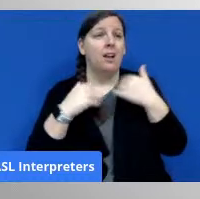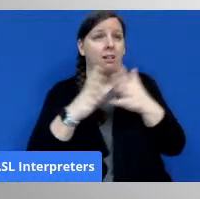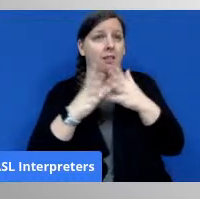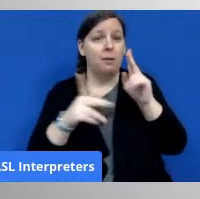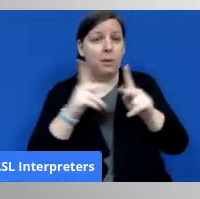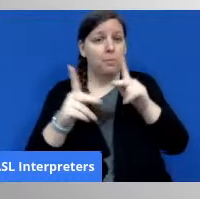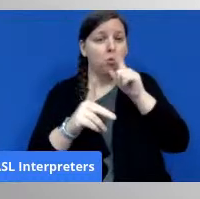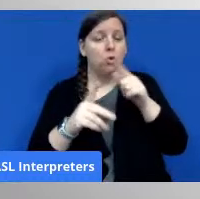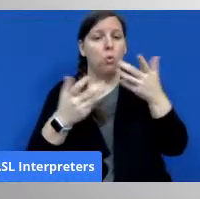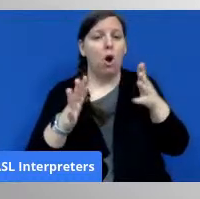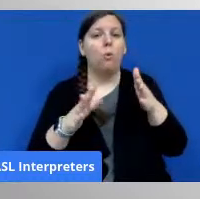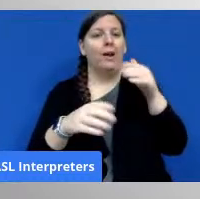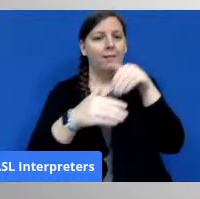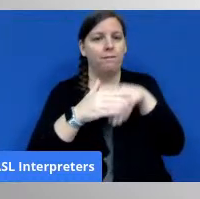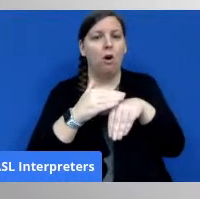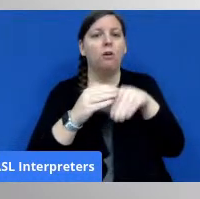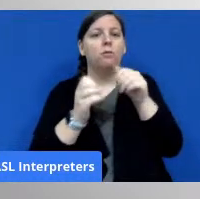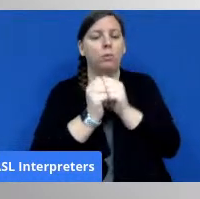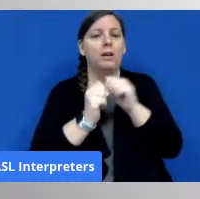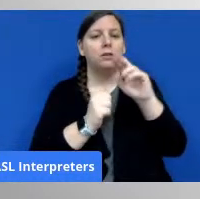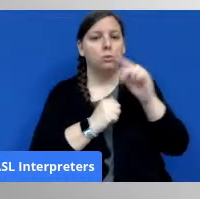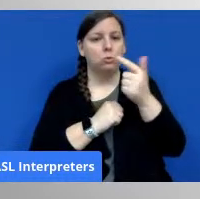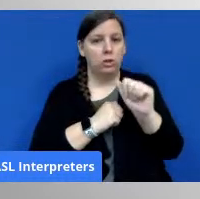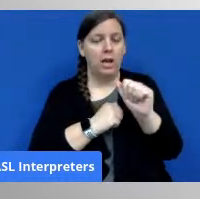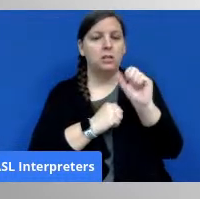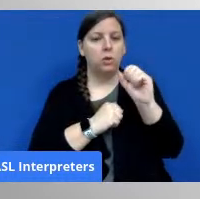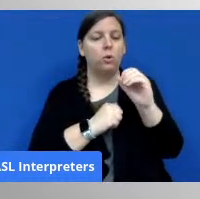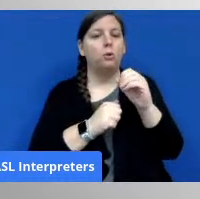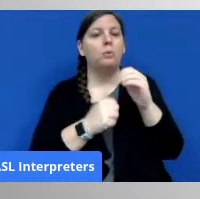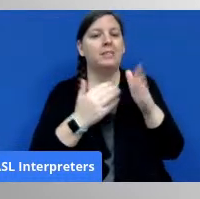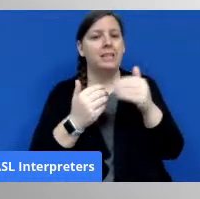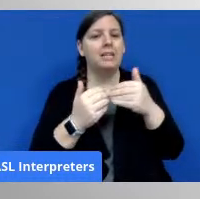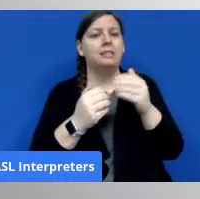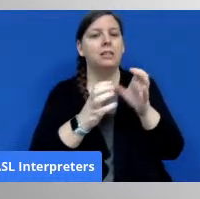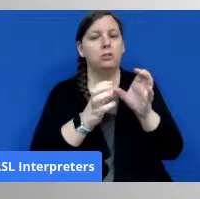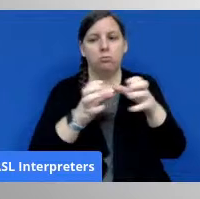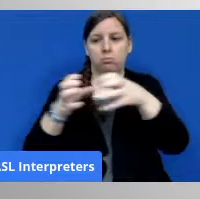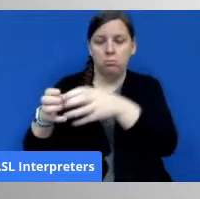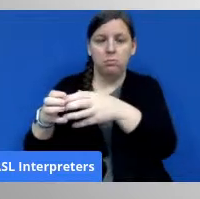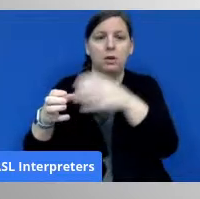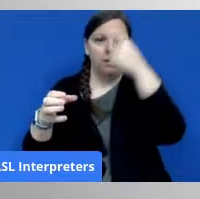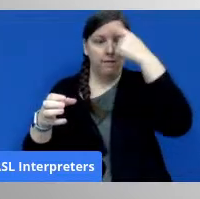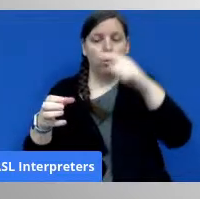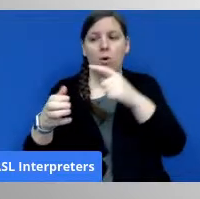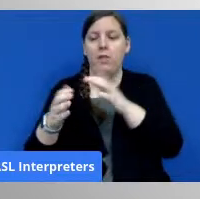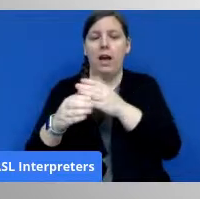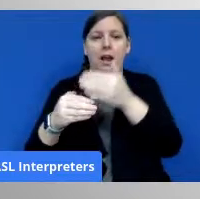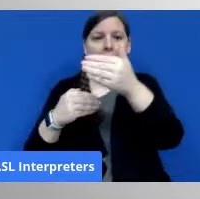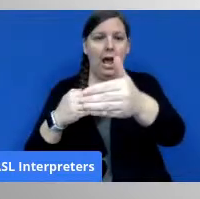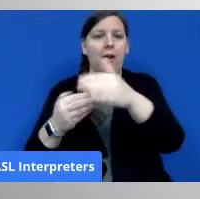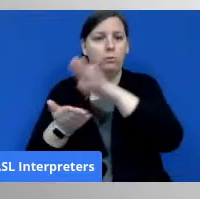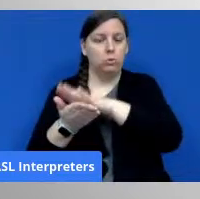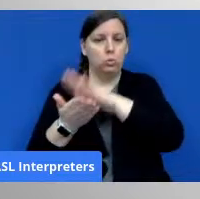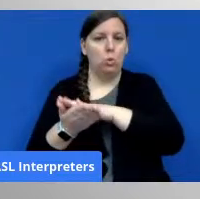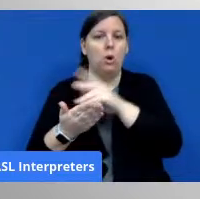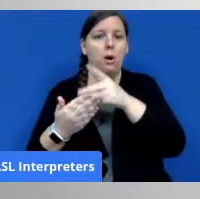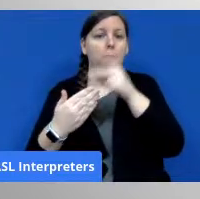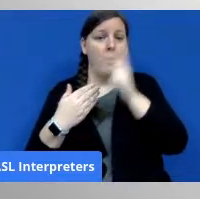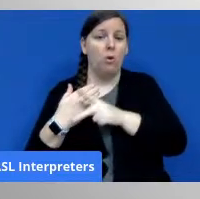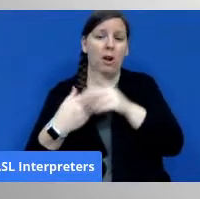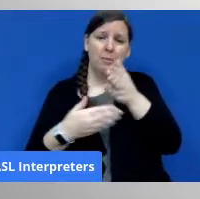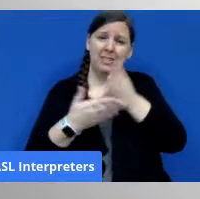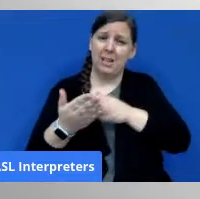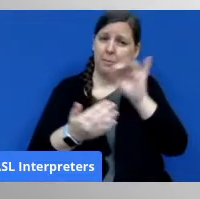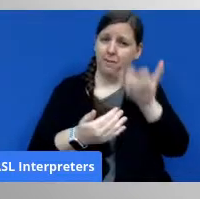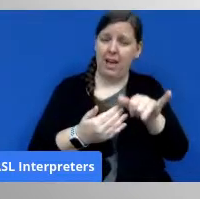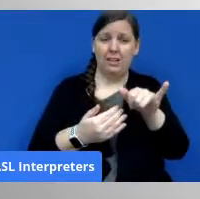programming for the after school programming. So, and then some of it has also just been word of mouth as well. But I will say, I think that's a